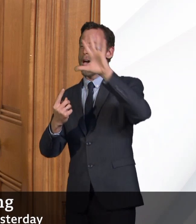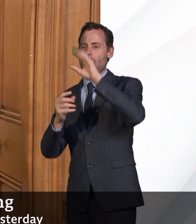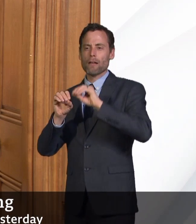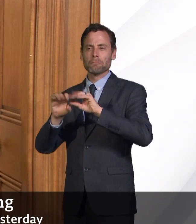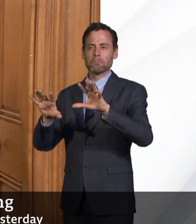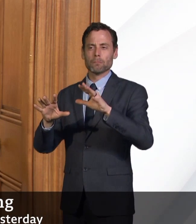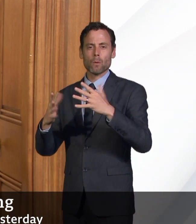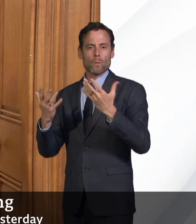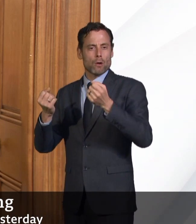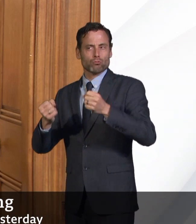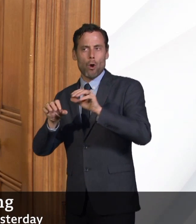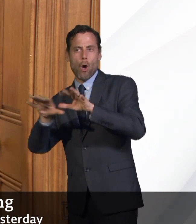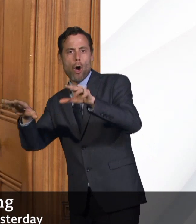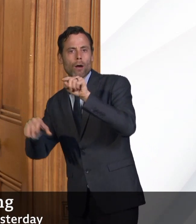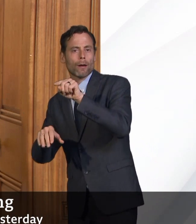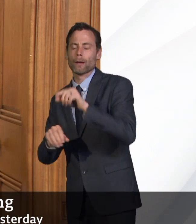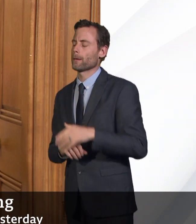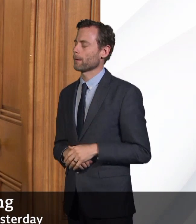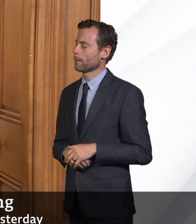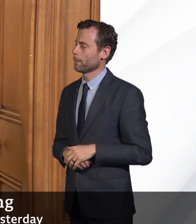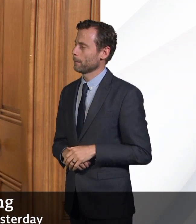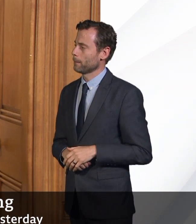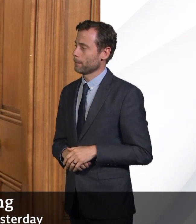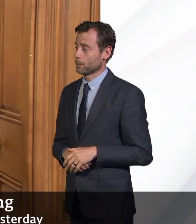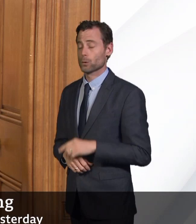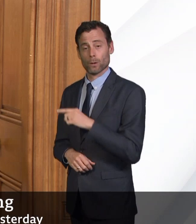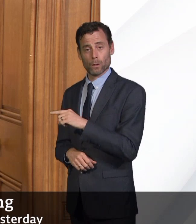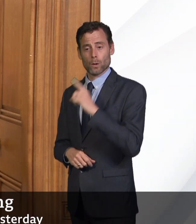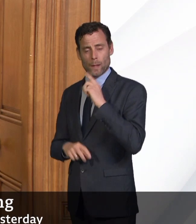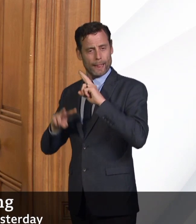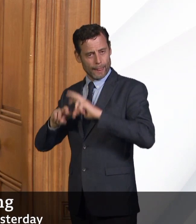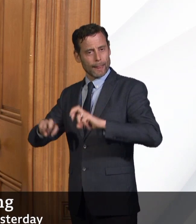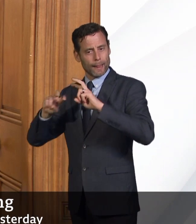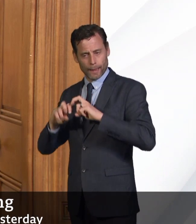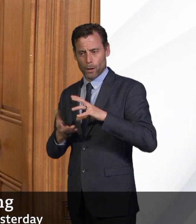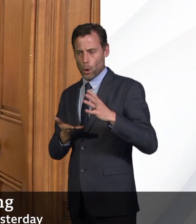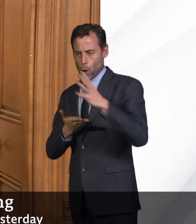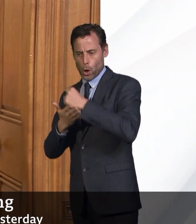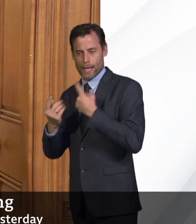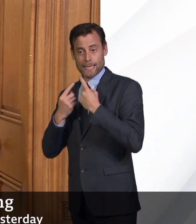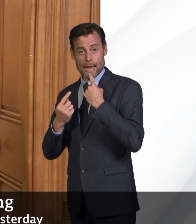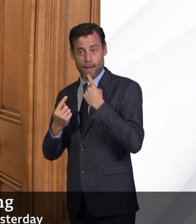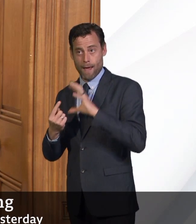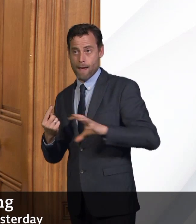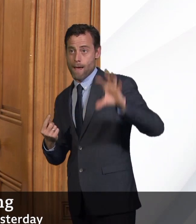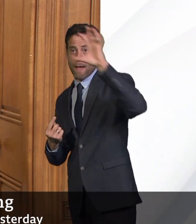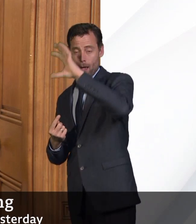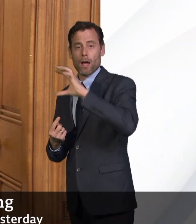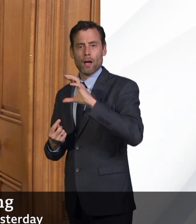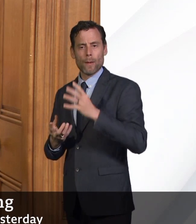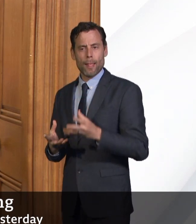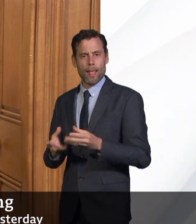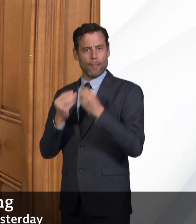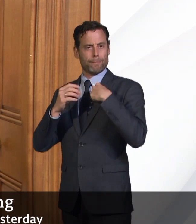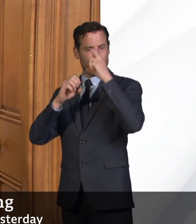disease. And further work like that, particularly on a regional basis, will help us to understand trends in the disease.